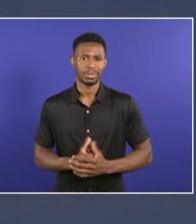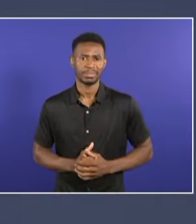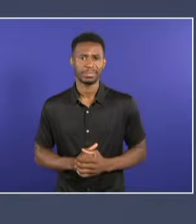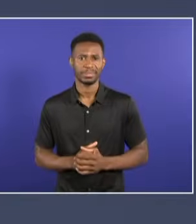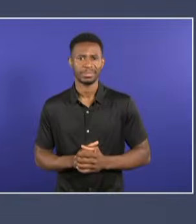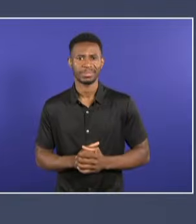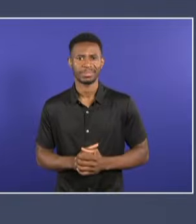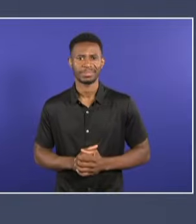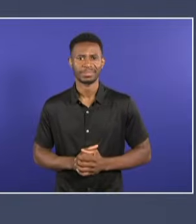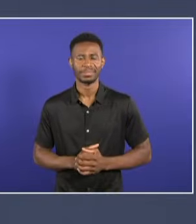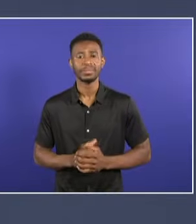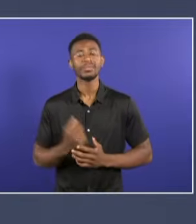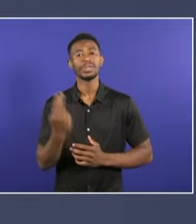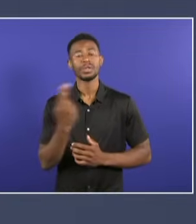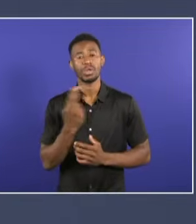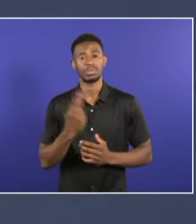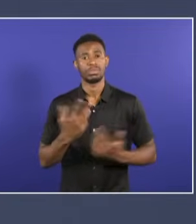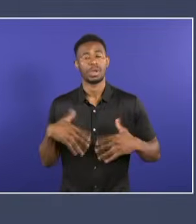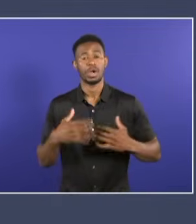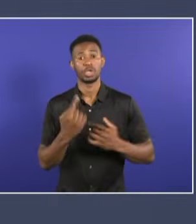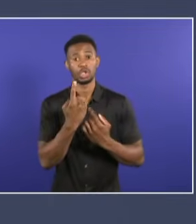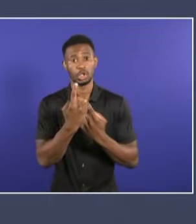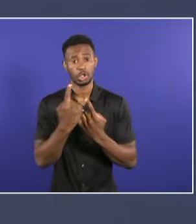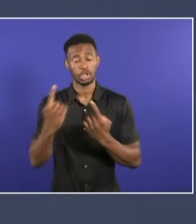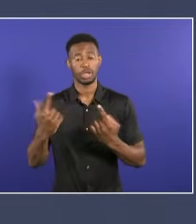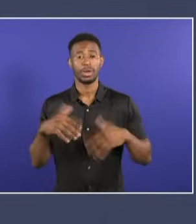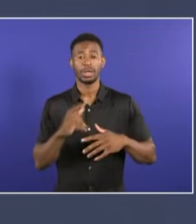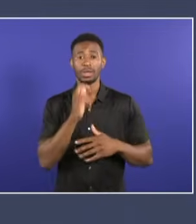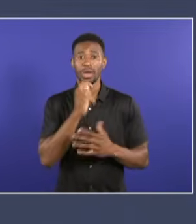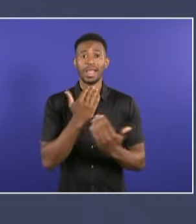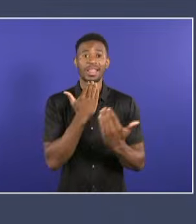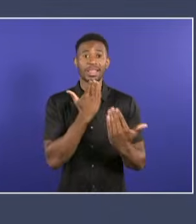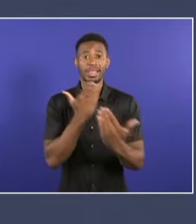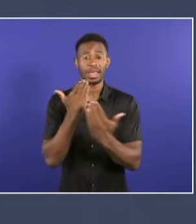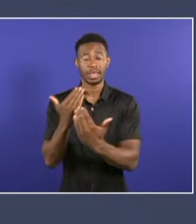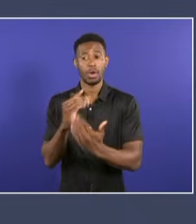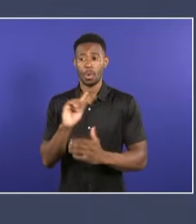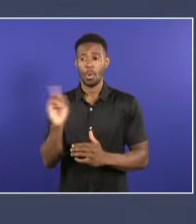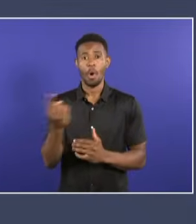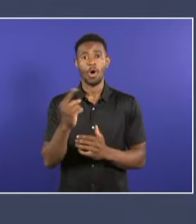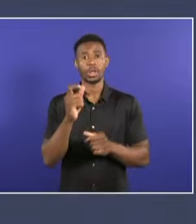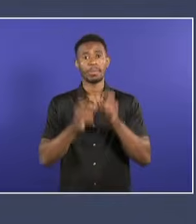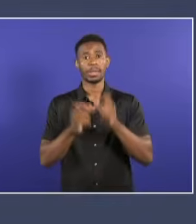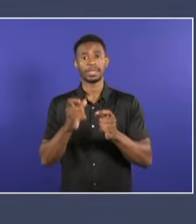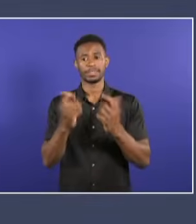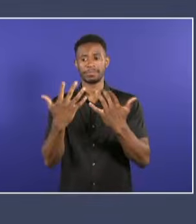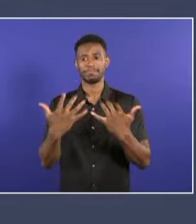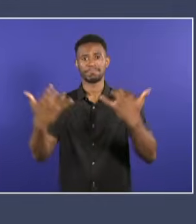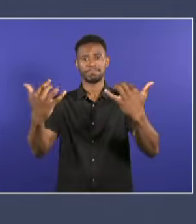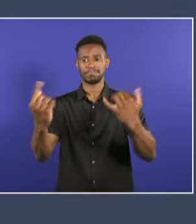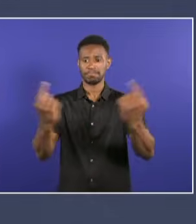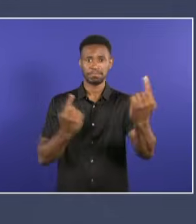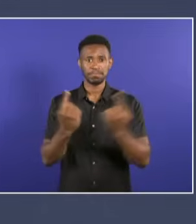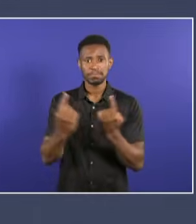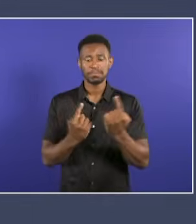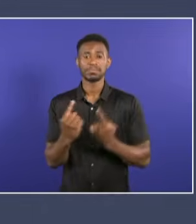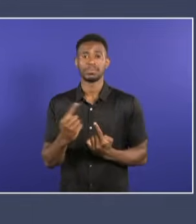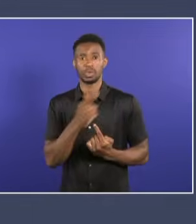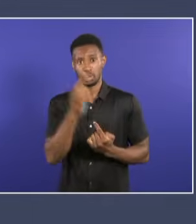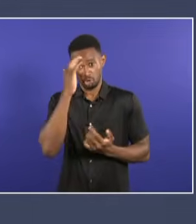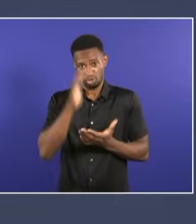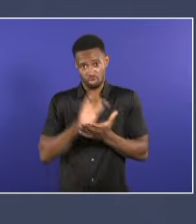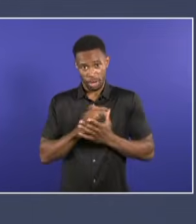My sincere thank you to each and every one of you, all the delegates of the Democratic Alliance, for placing your trust in